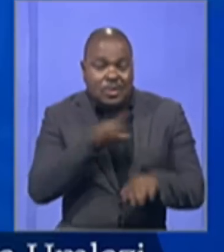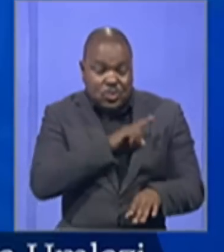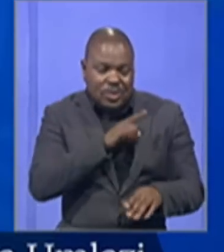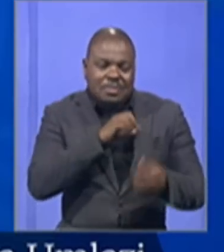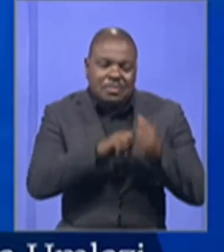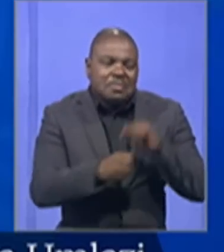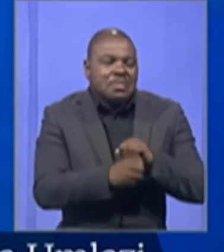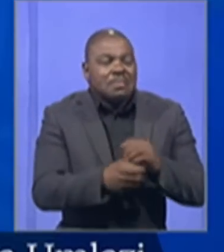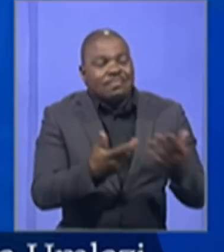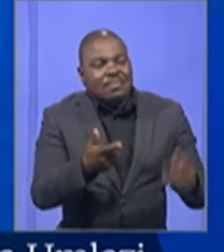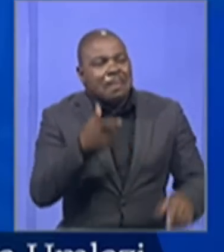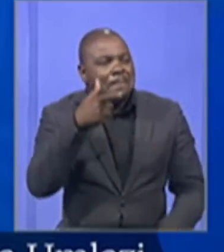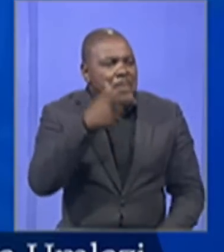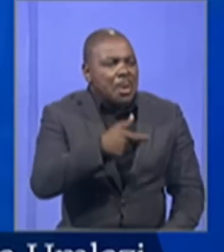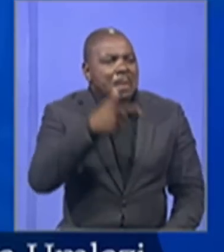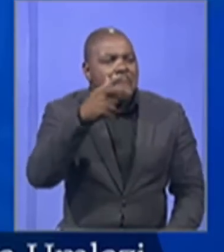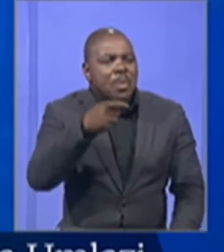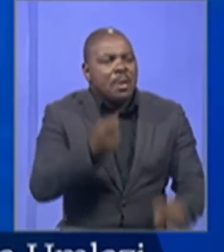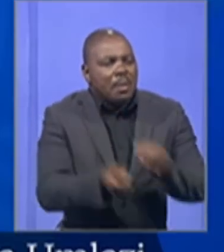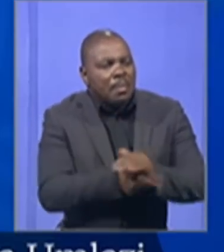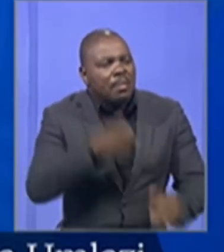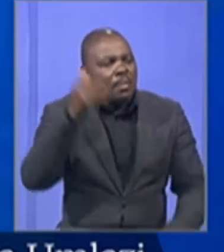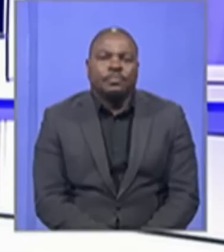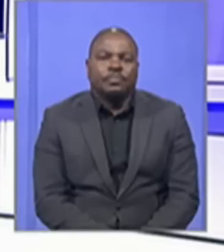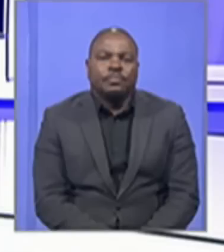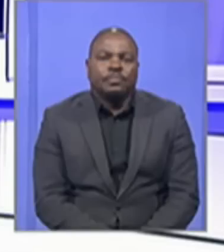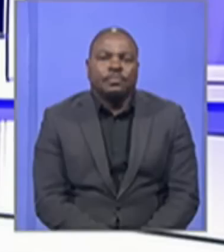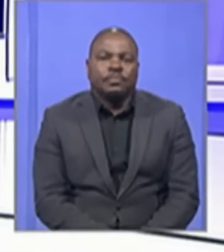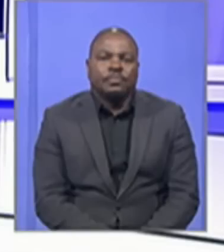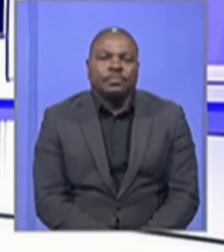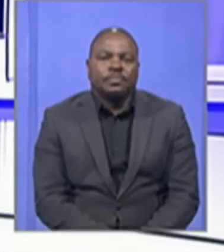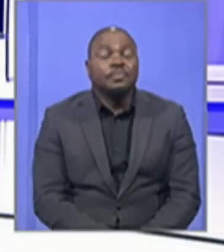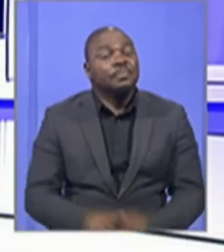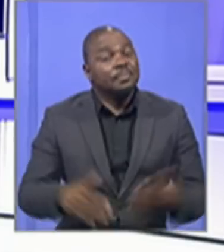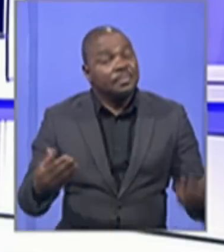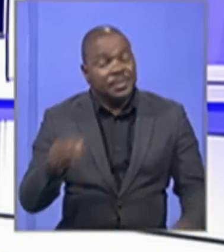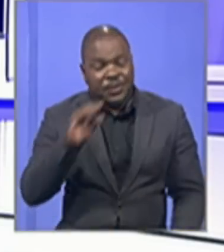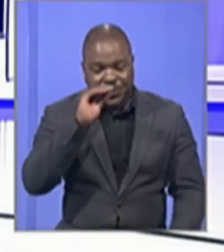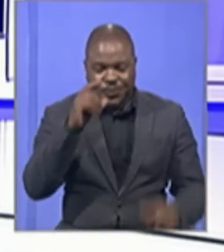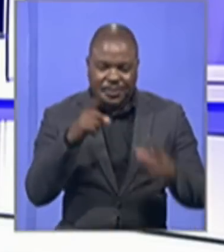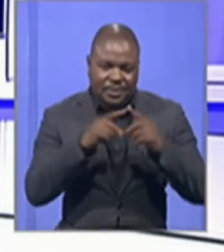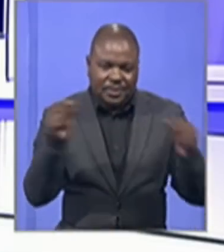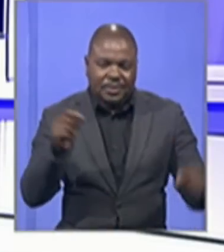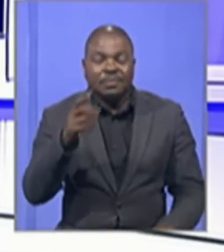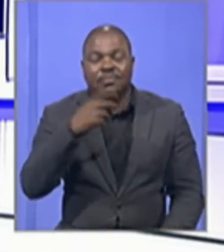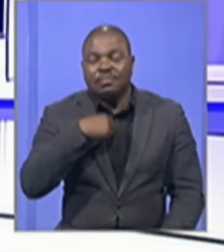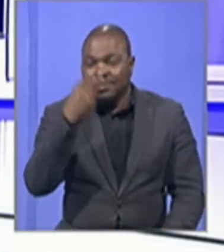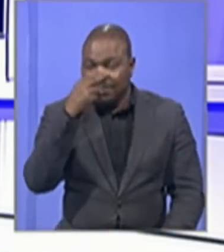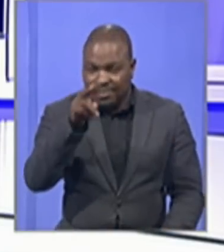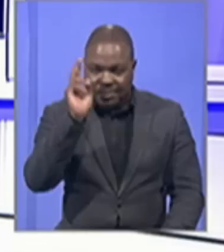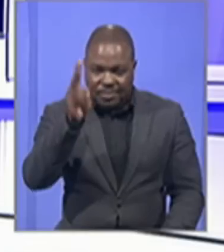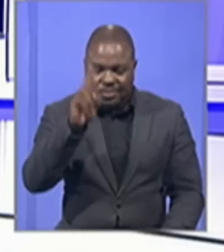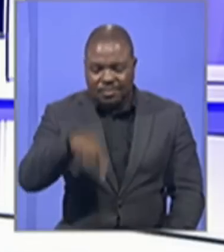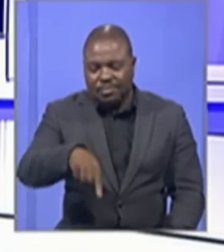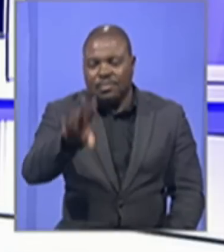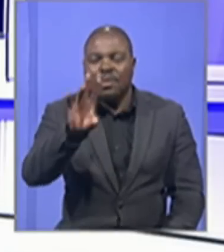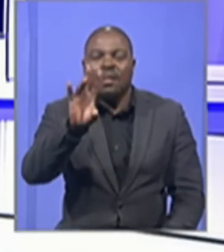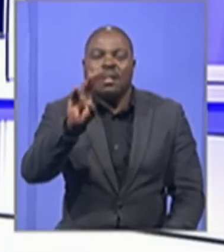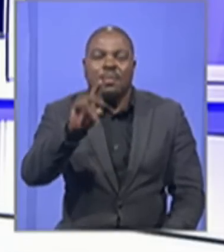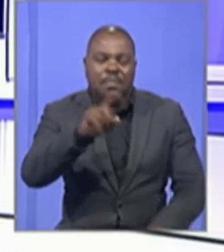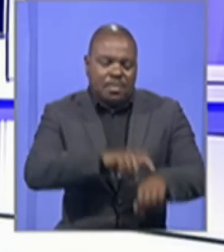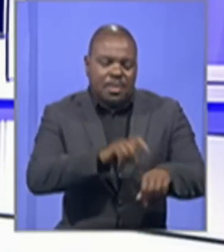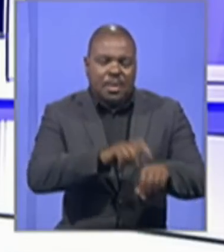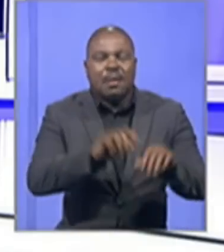these shootings every now and then. Ke phetho mui re tla boela re teana ka laboraro ka hora